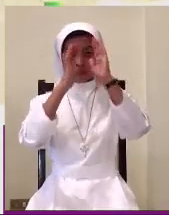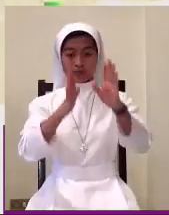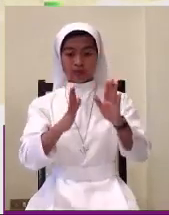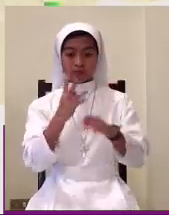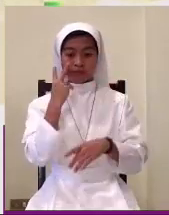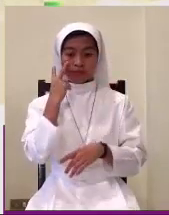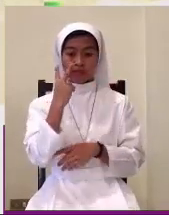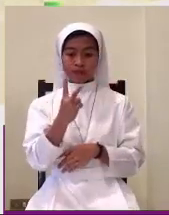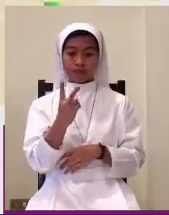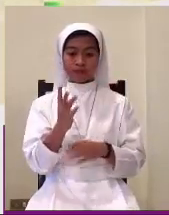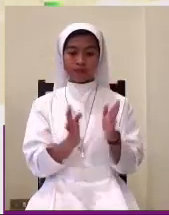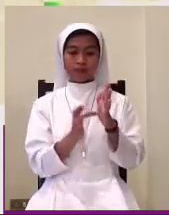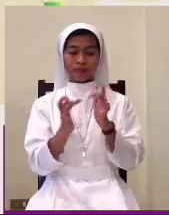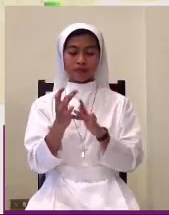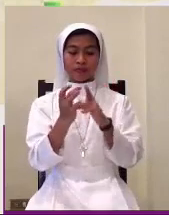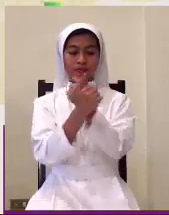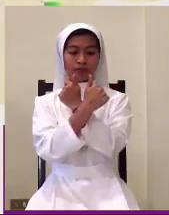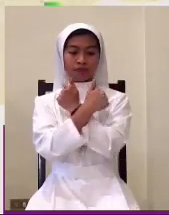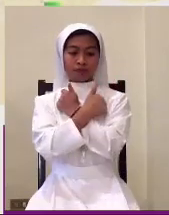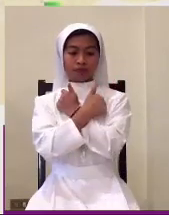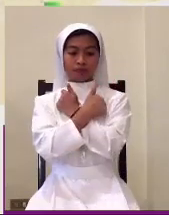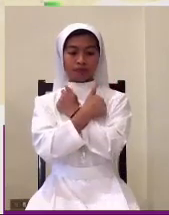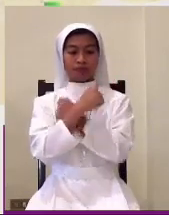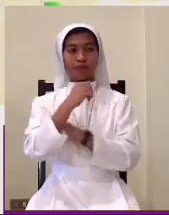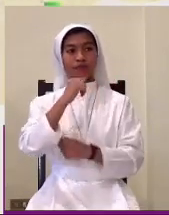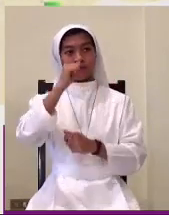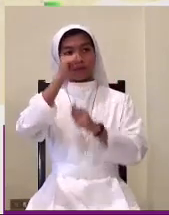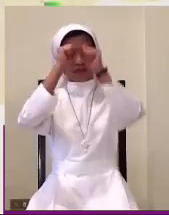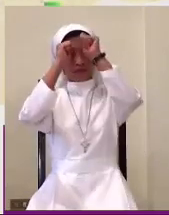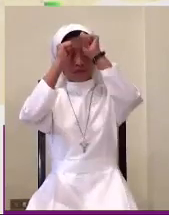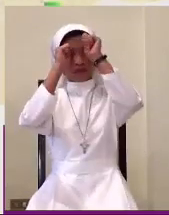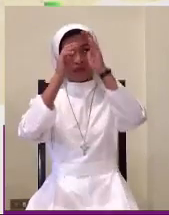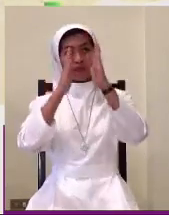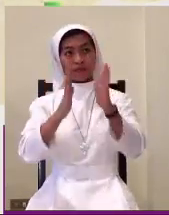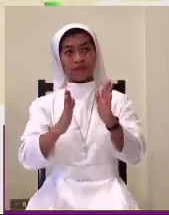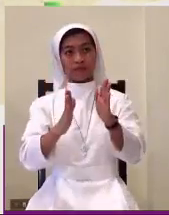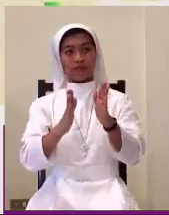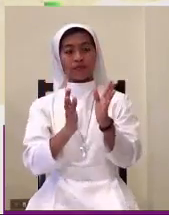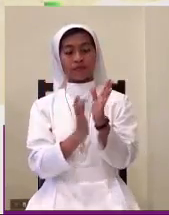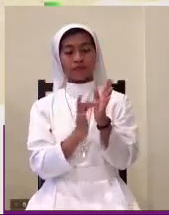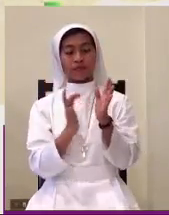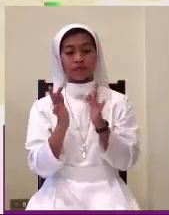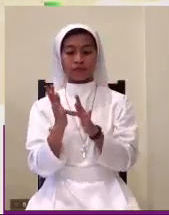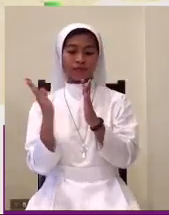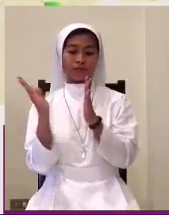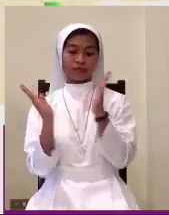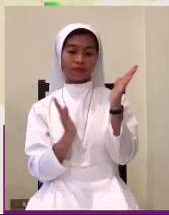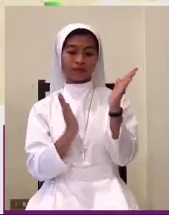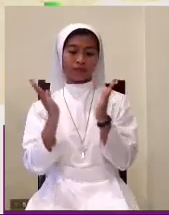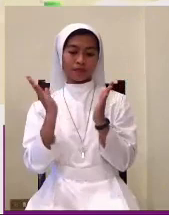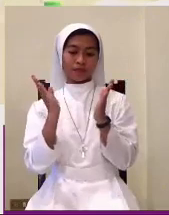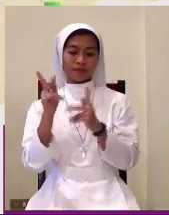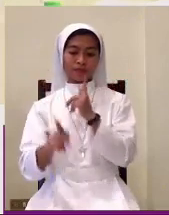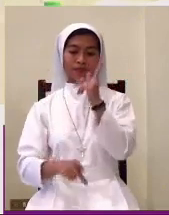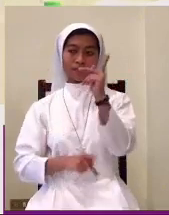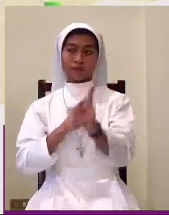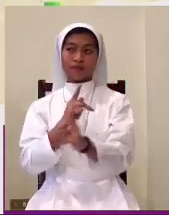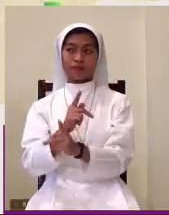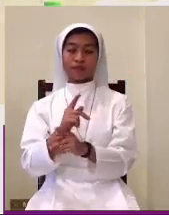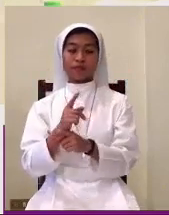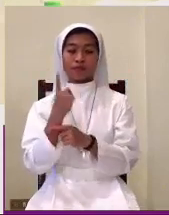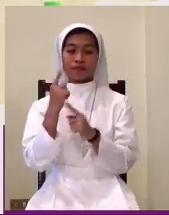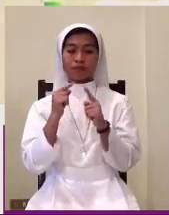his Father. And then we see Jesus serving the people to whom the Father has sent